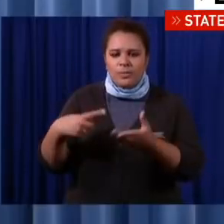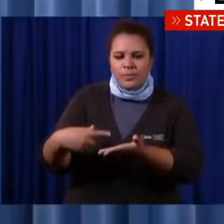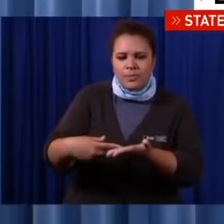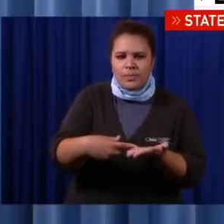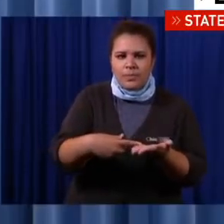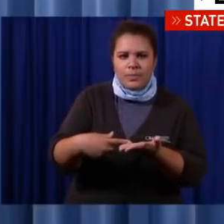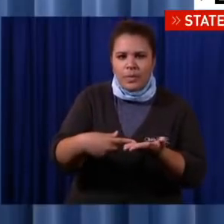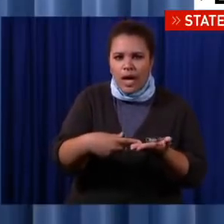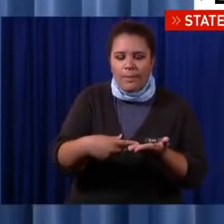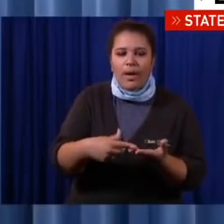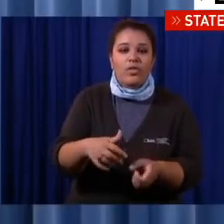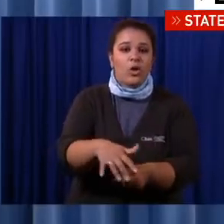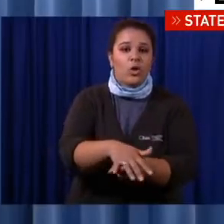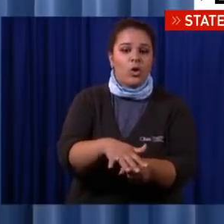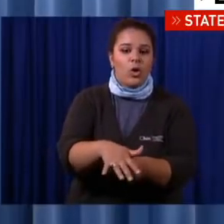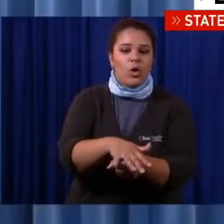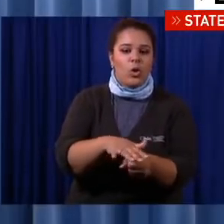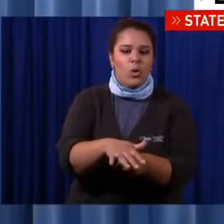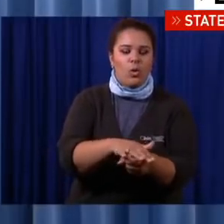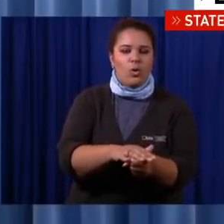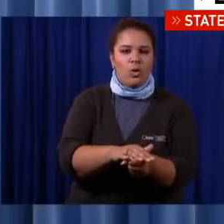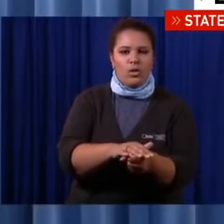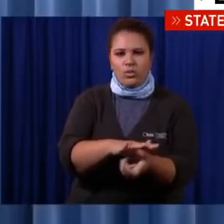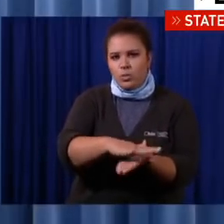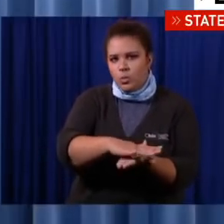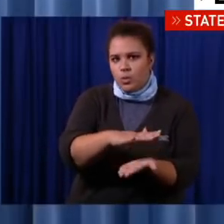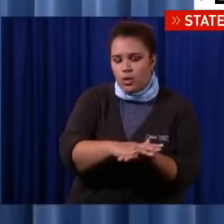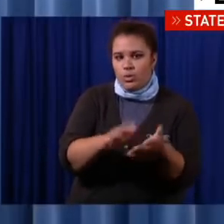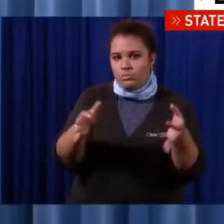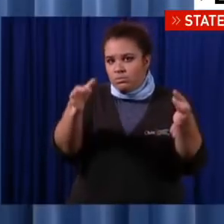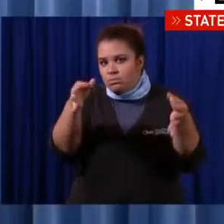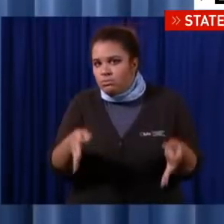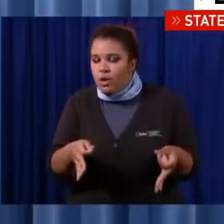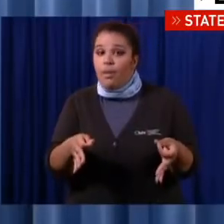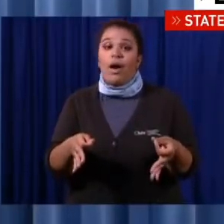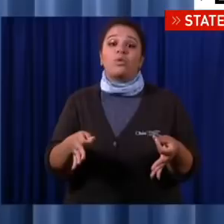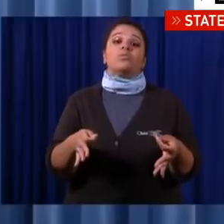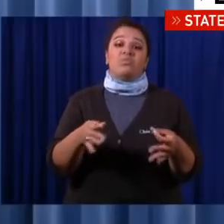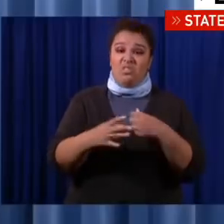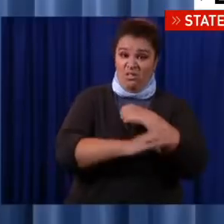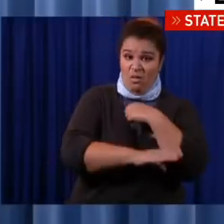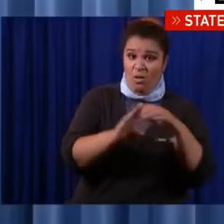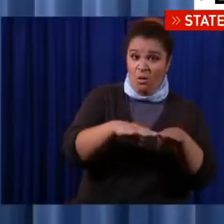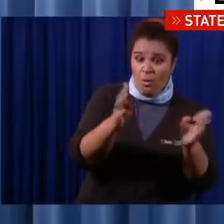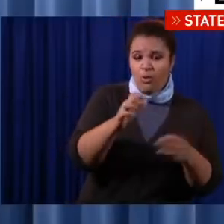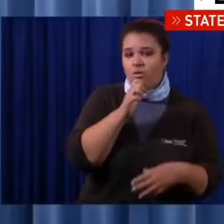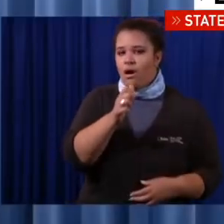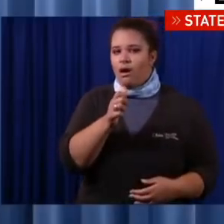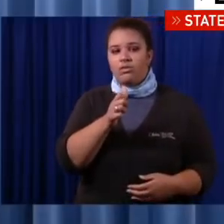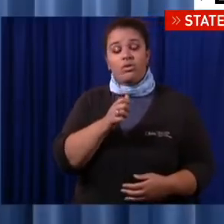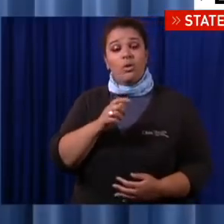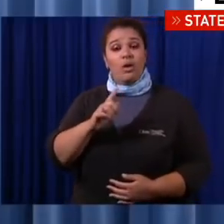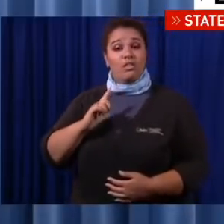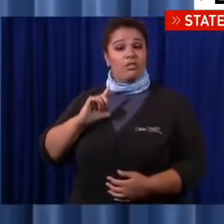education officials the final say over how to reopen and whether to reopen in the fall. Would you back legislation to